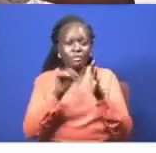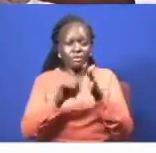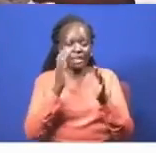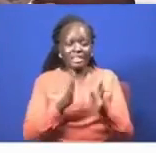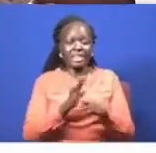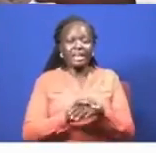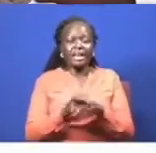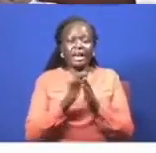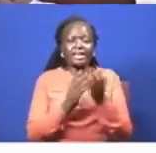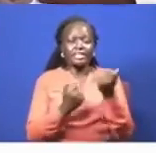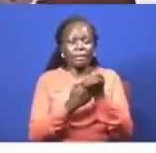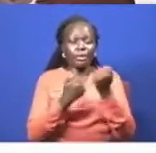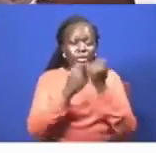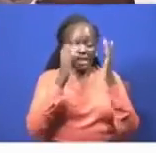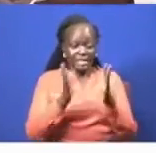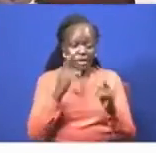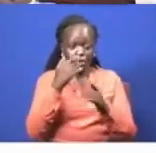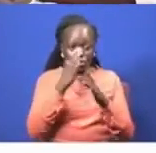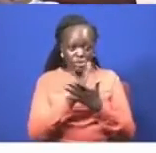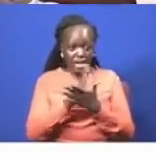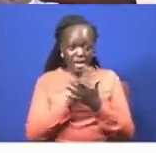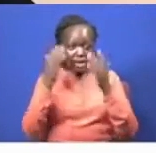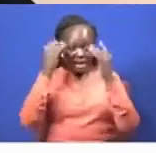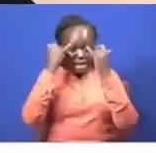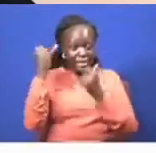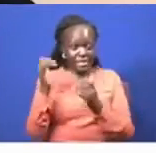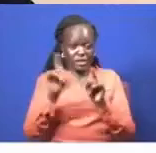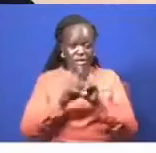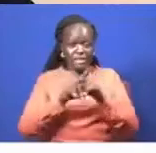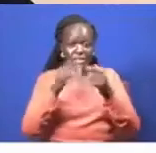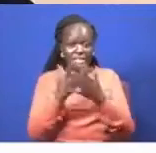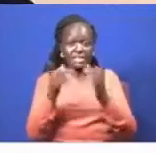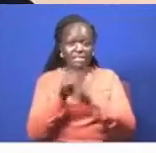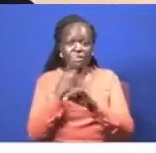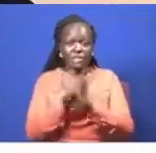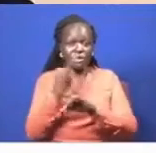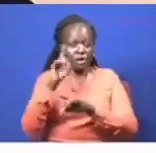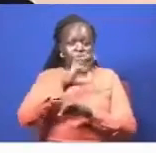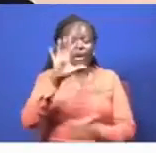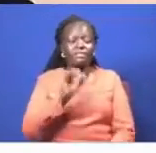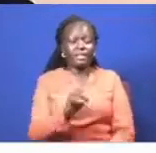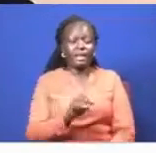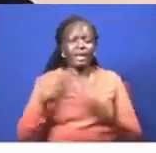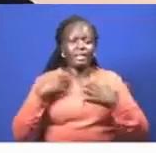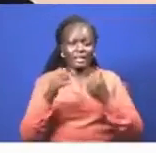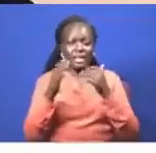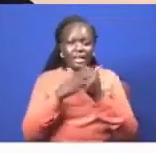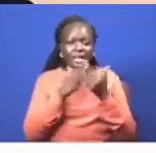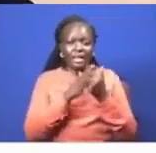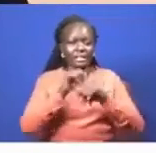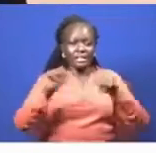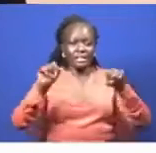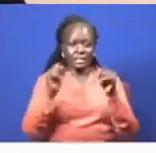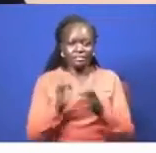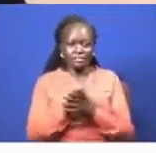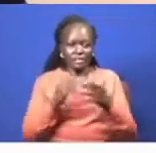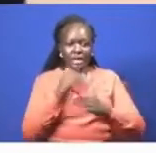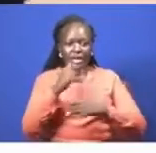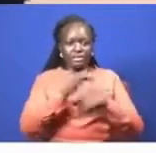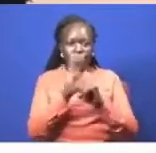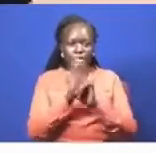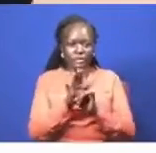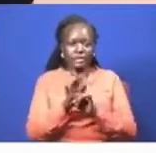donor organizations who shared insight and mapped out opportunities for the continent's healthcare system post-pandemic.